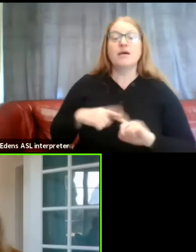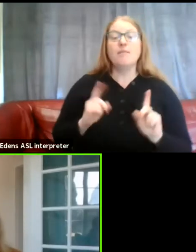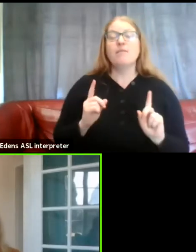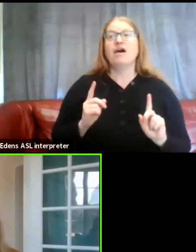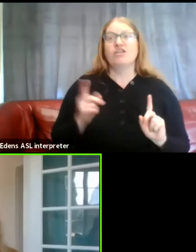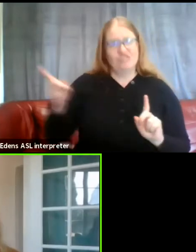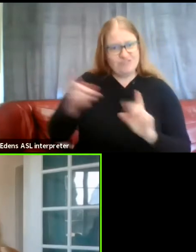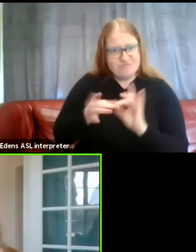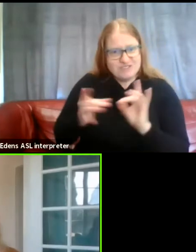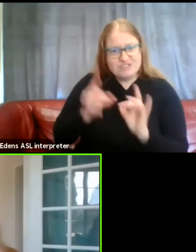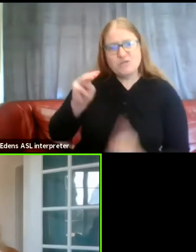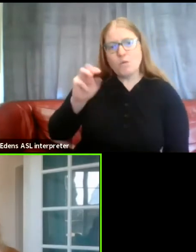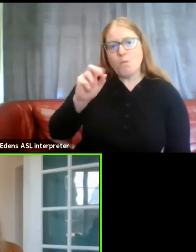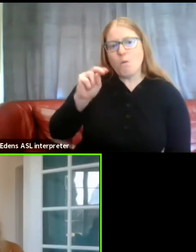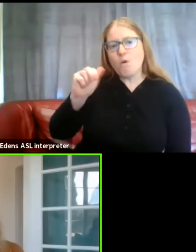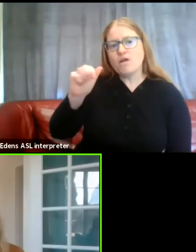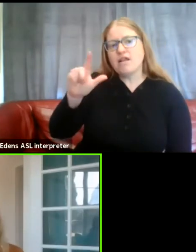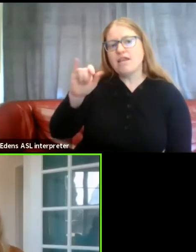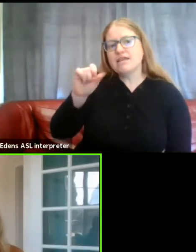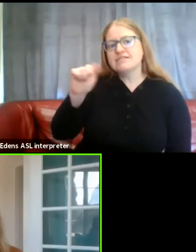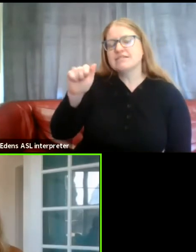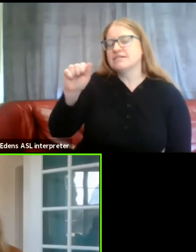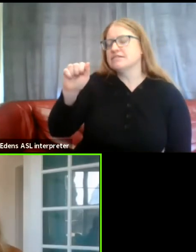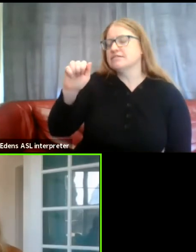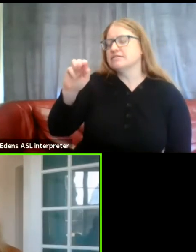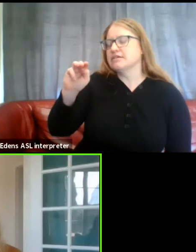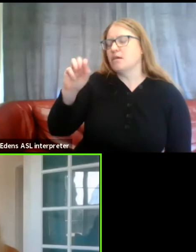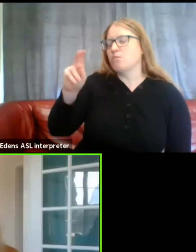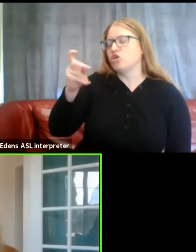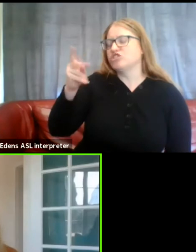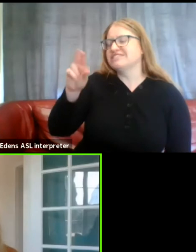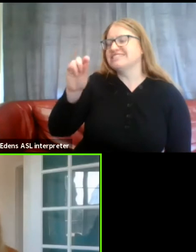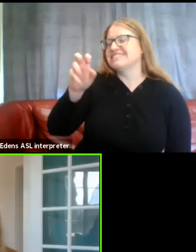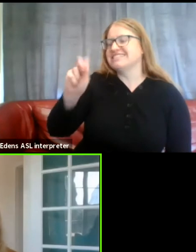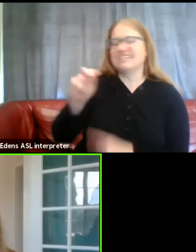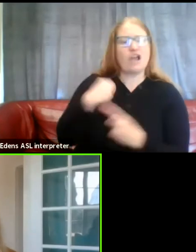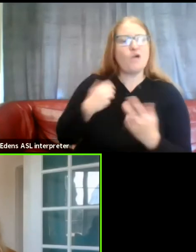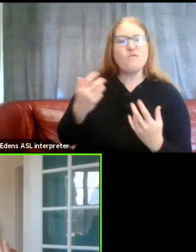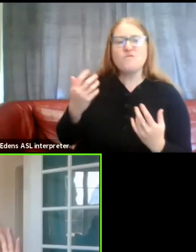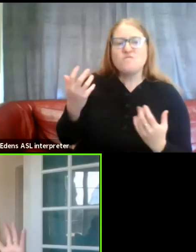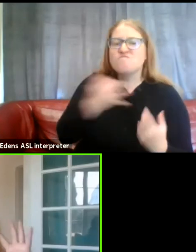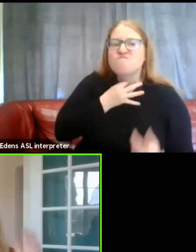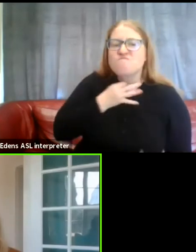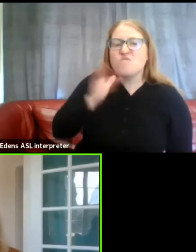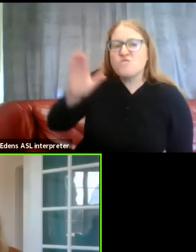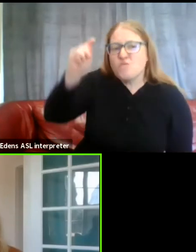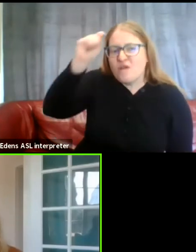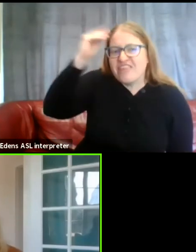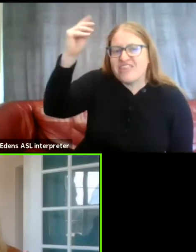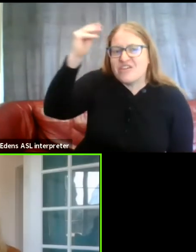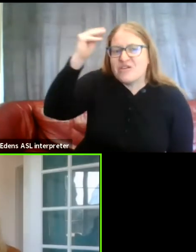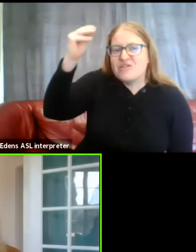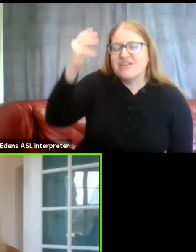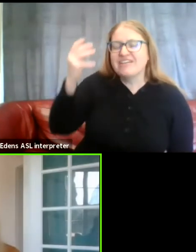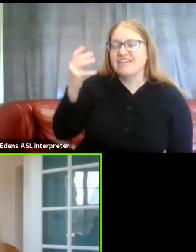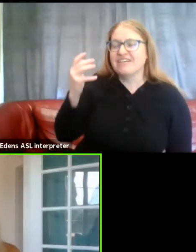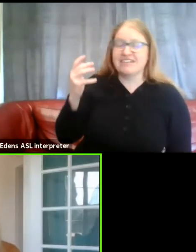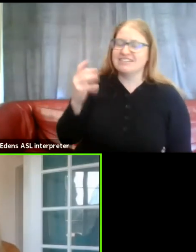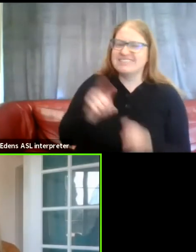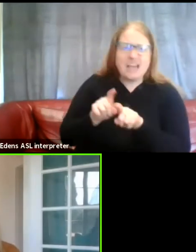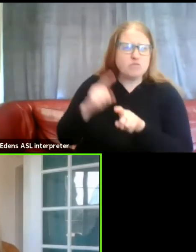up Mona Lisa Saperstein, I really wanted to hear your theory of this idea of that I think Crazy Ex-Girlfriend does too,